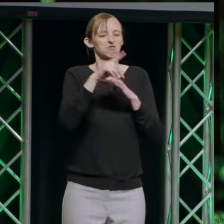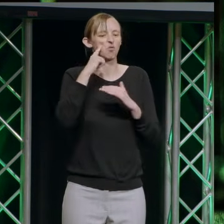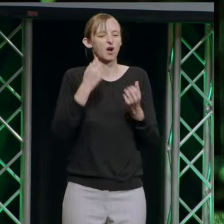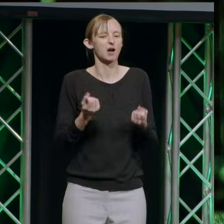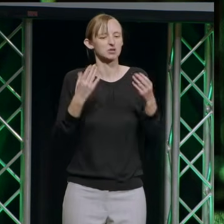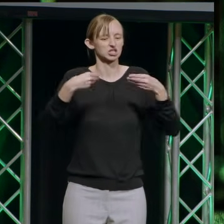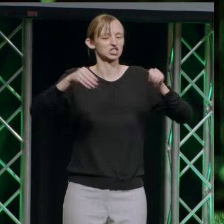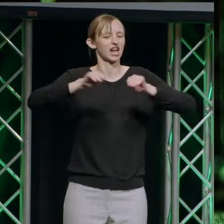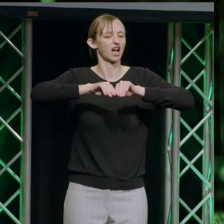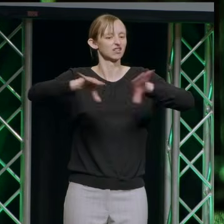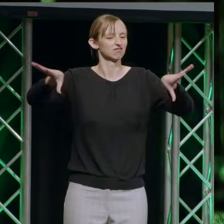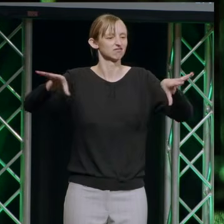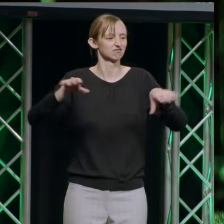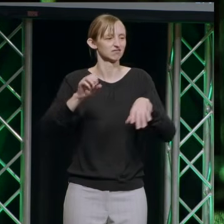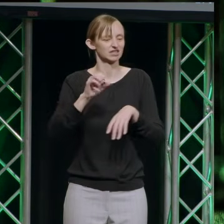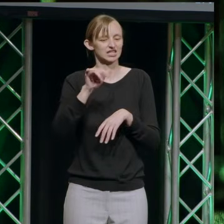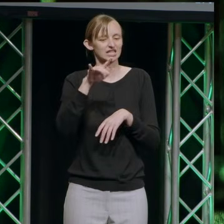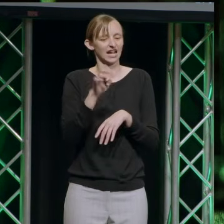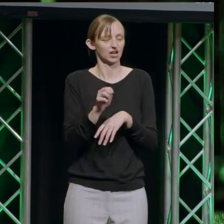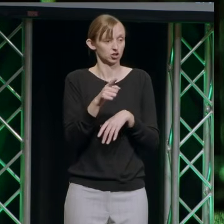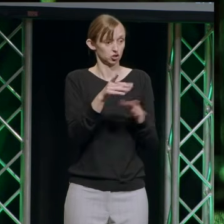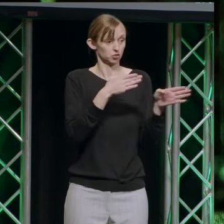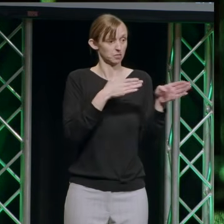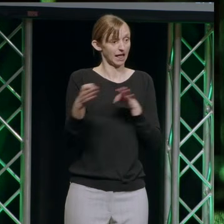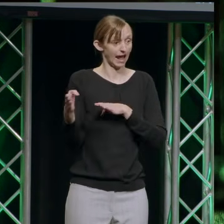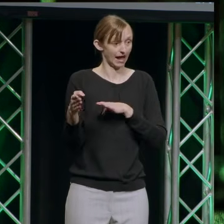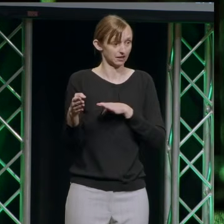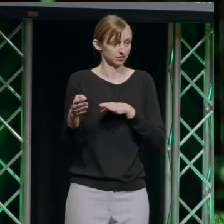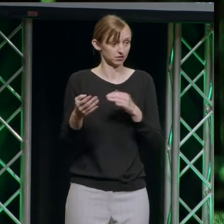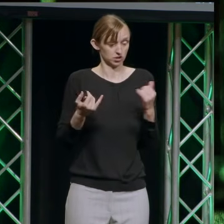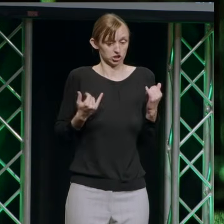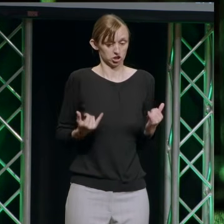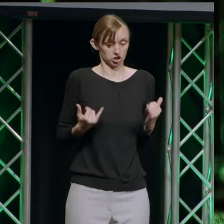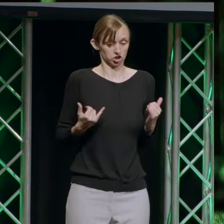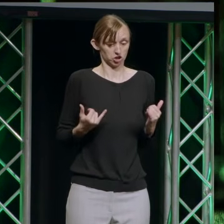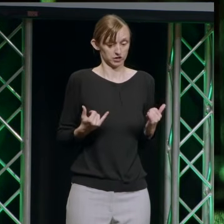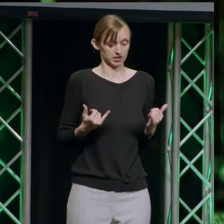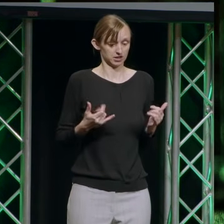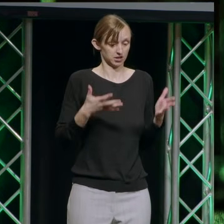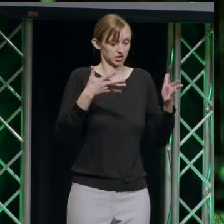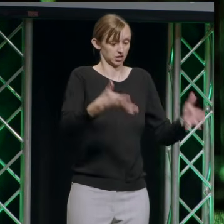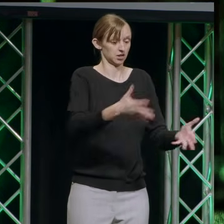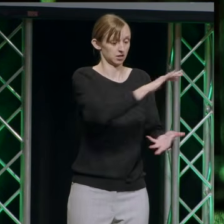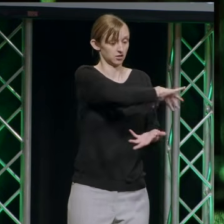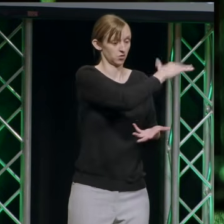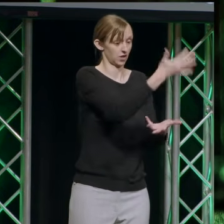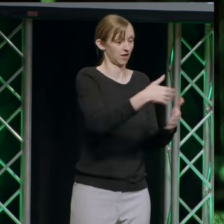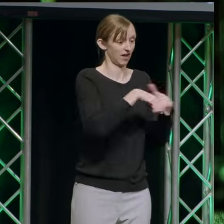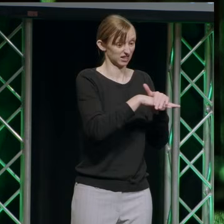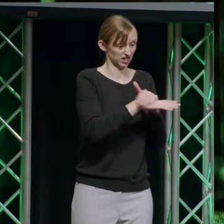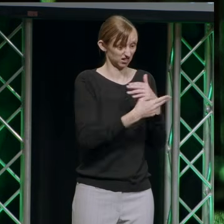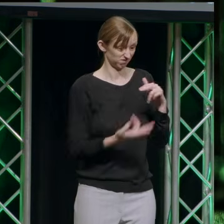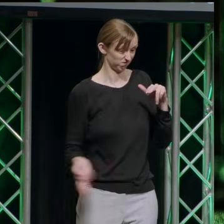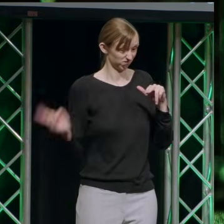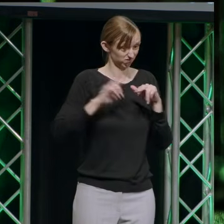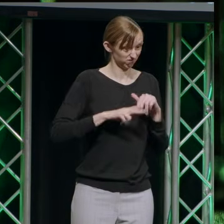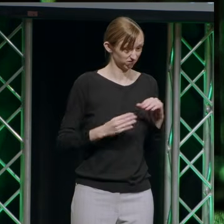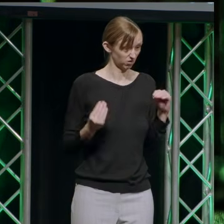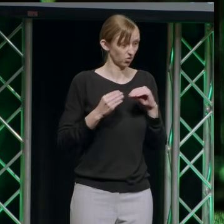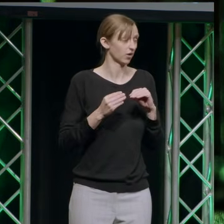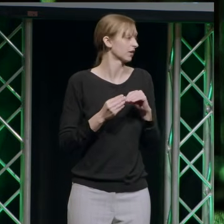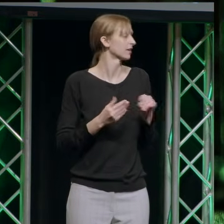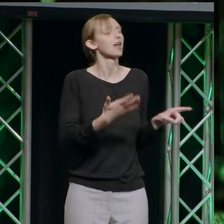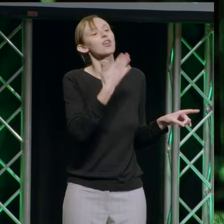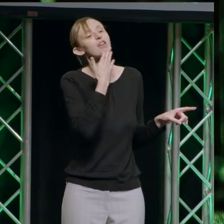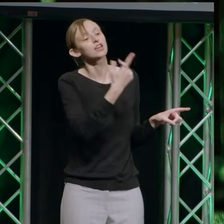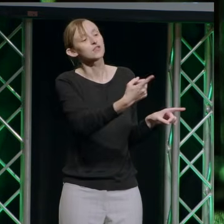And do you have plans to go beyond the current amount of waste that you have access to? Yeah, so if we use, thank you for